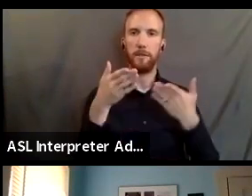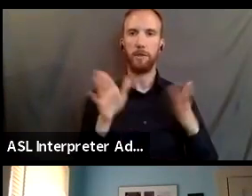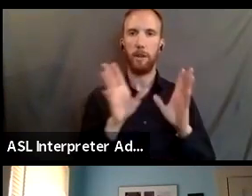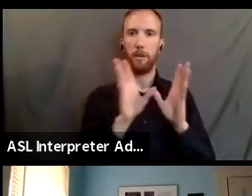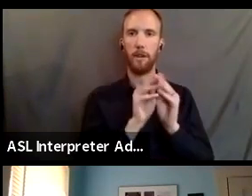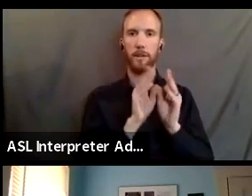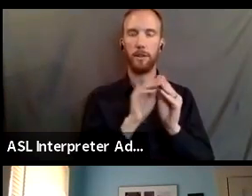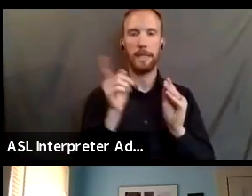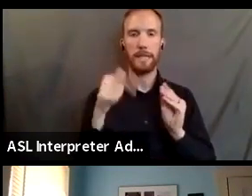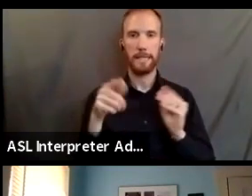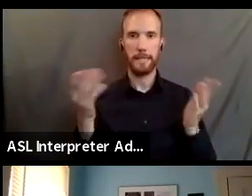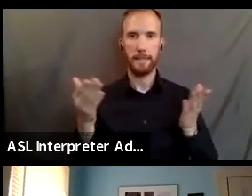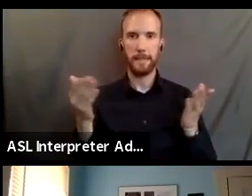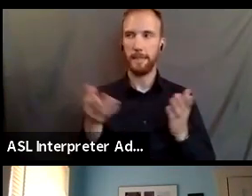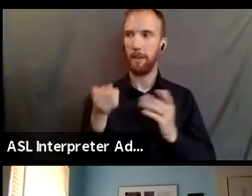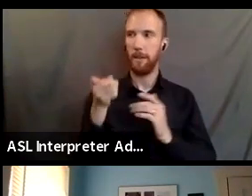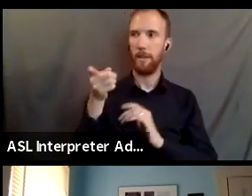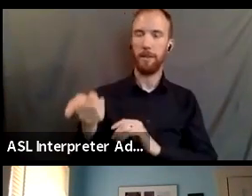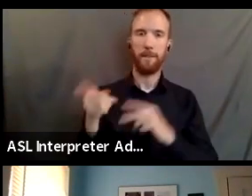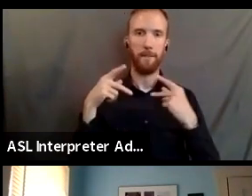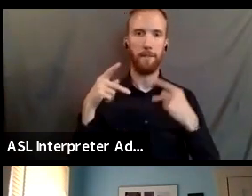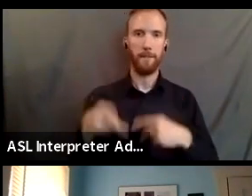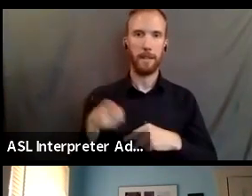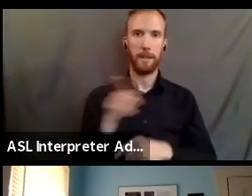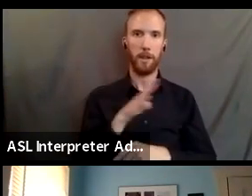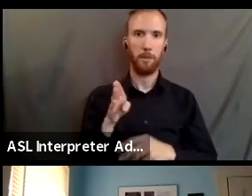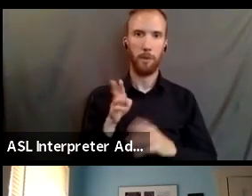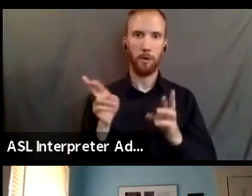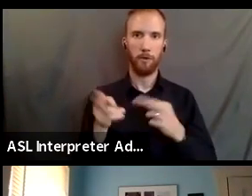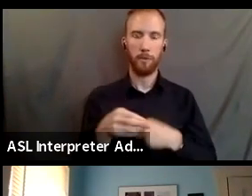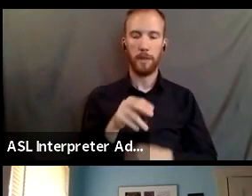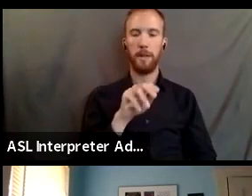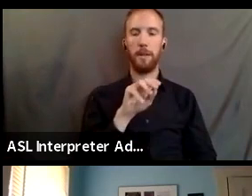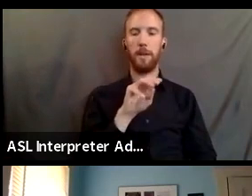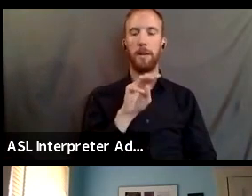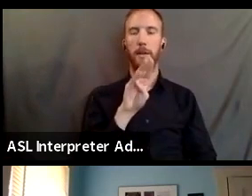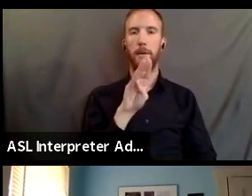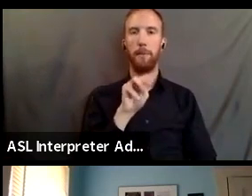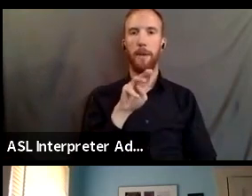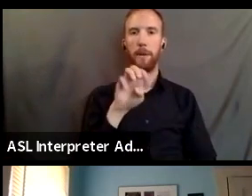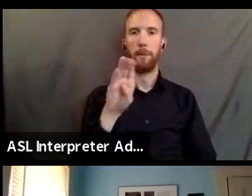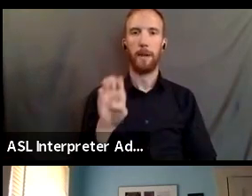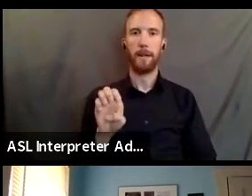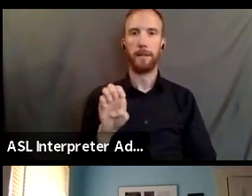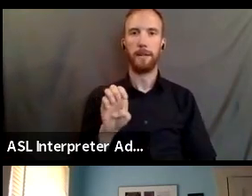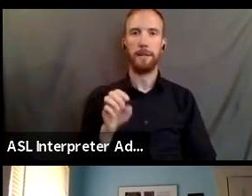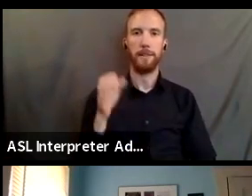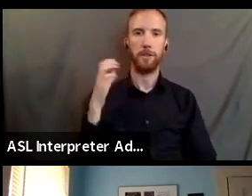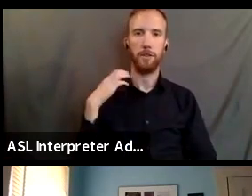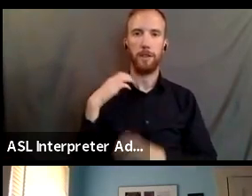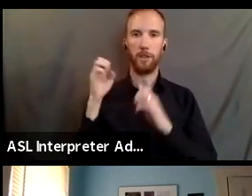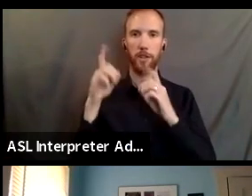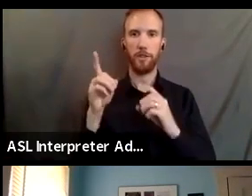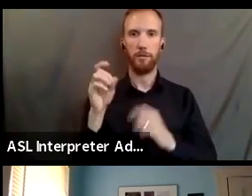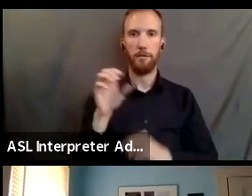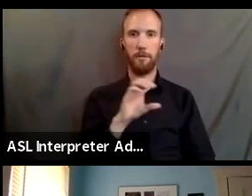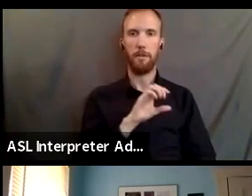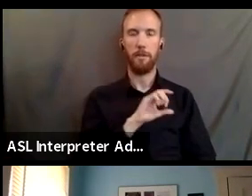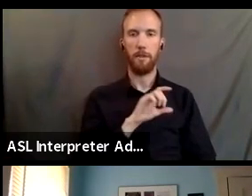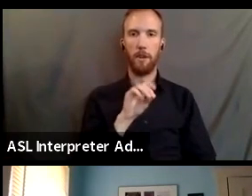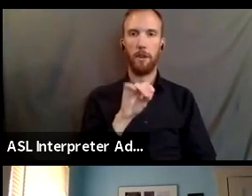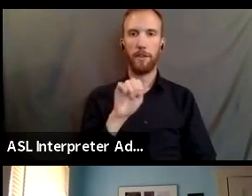present in the boardroom we have latonya mcdade our chief education officer and chief operating officer arne